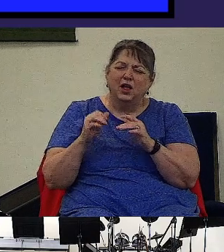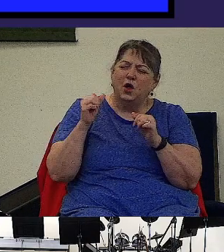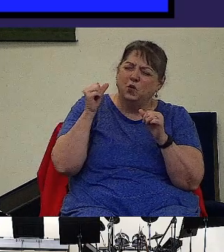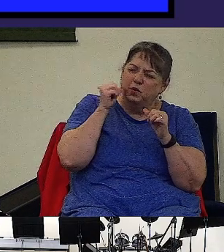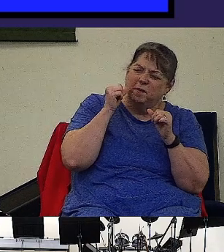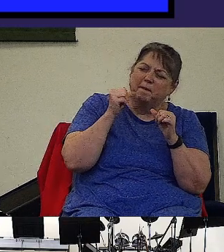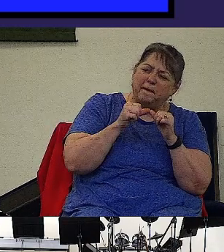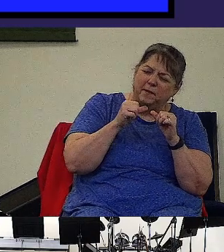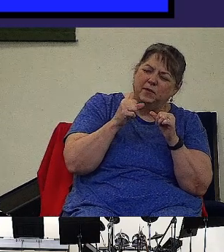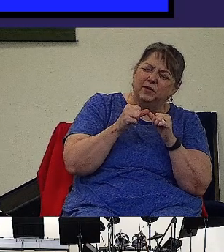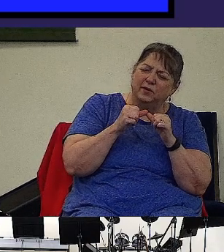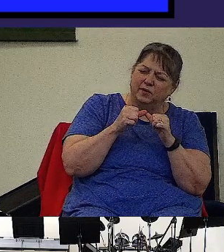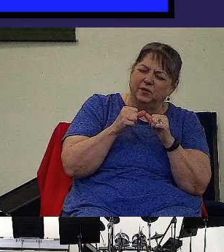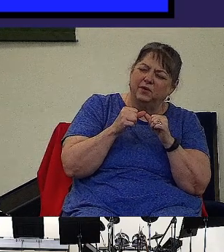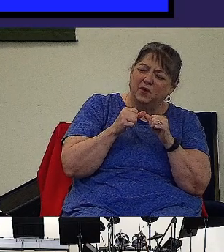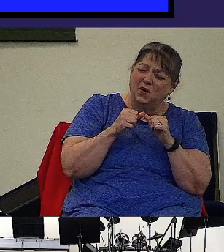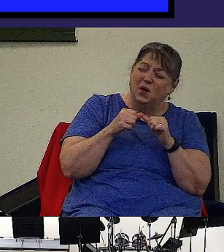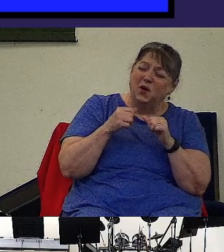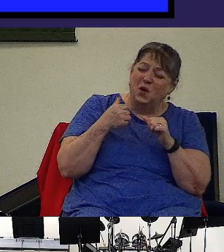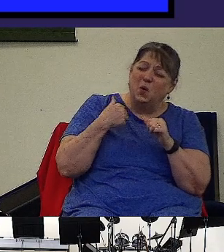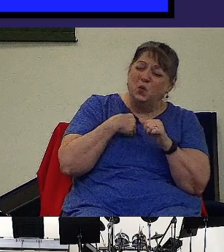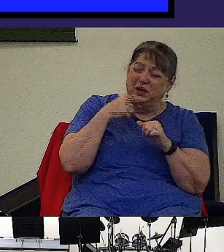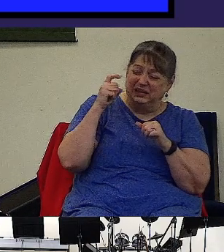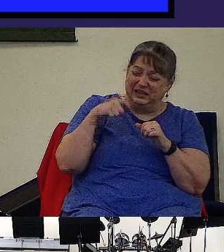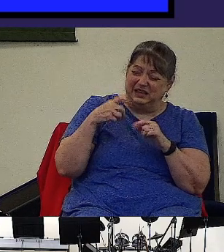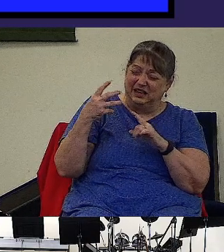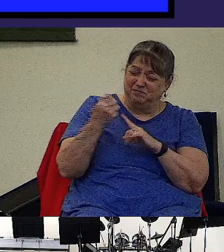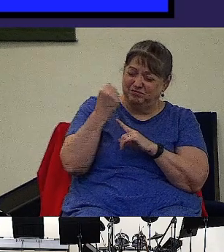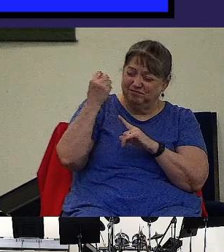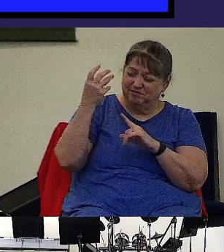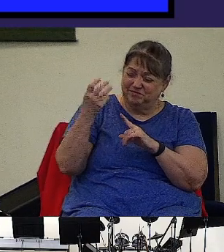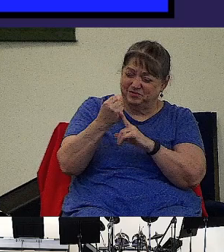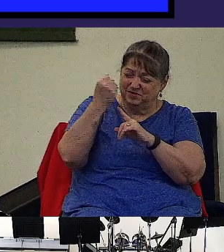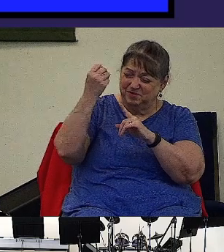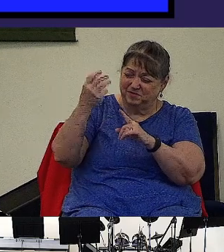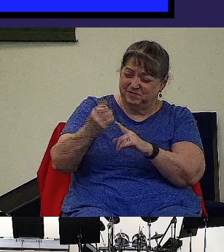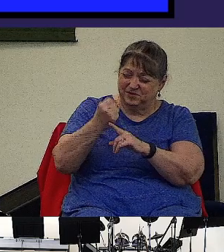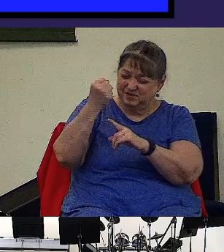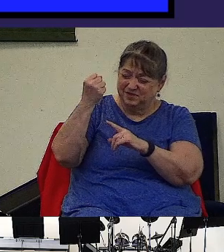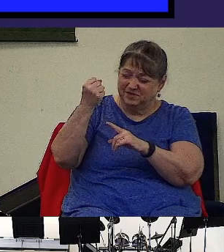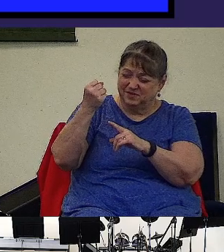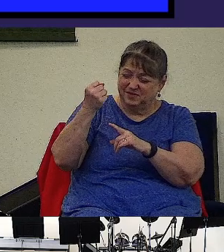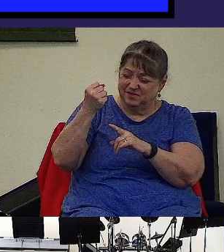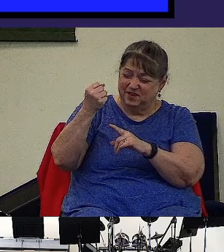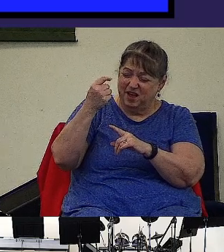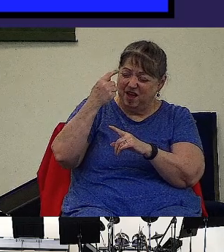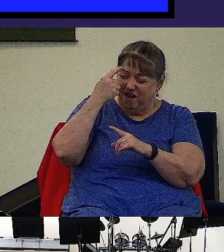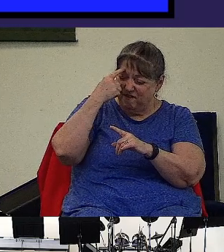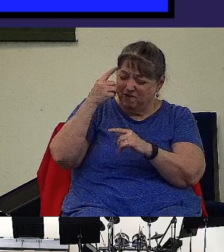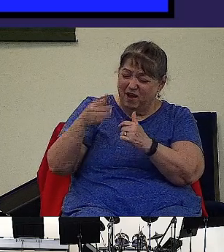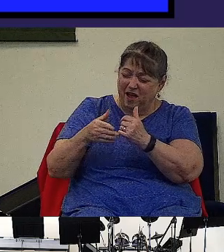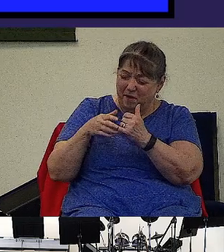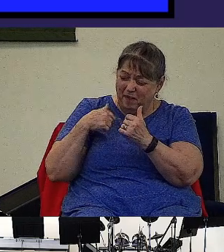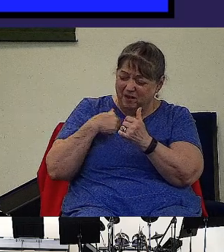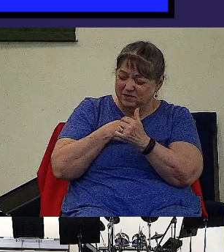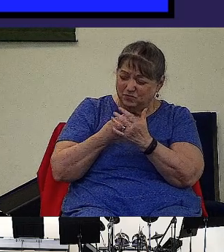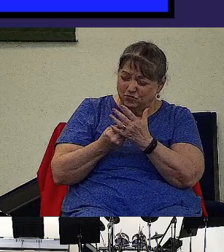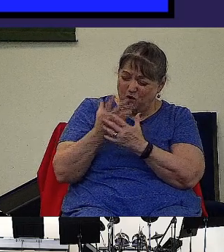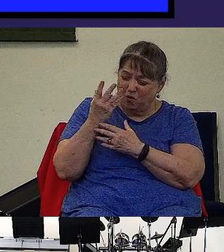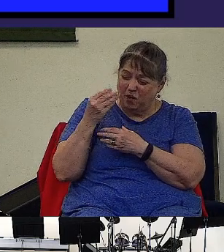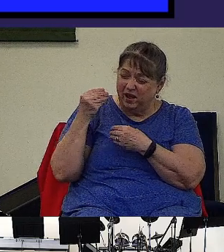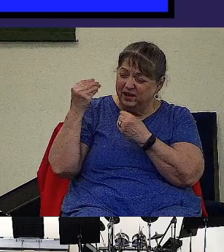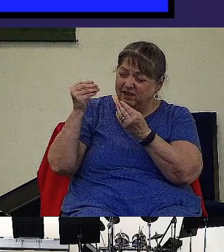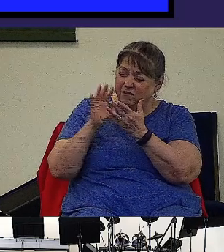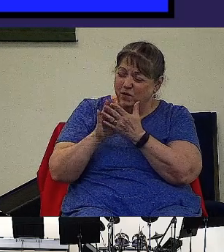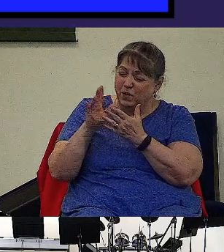goals to be met their achievements to be had their things to be done for our betterment and for your glory in our